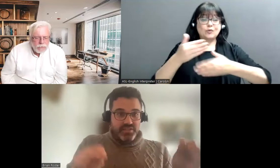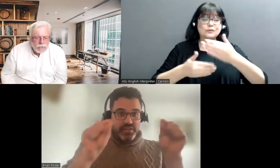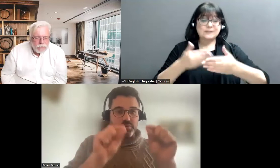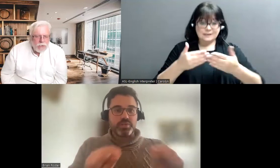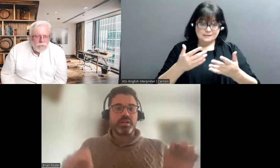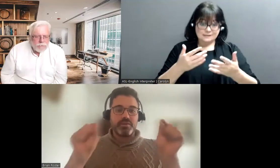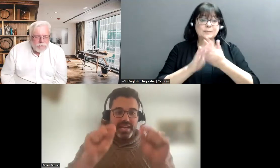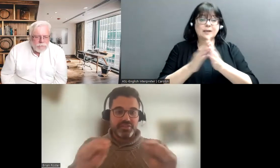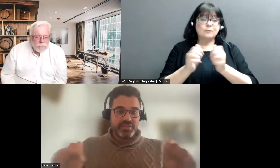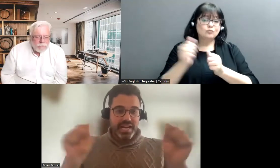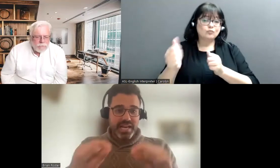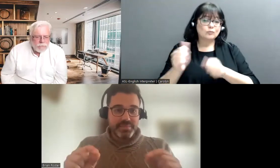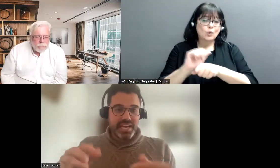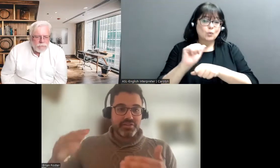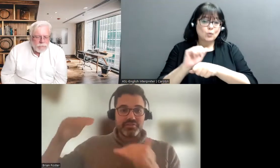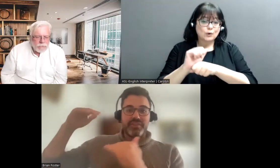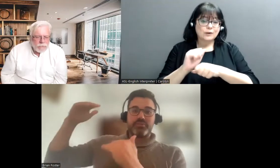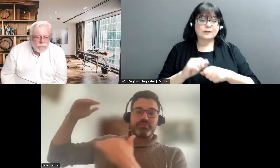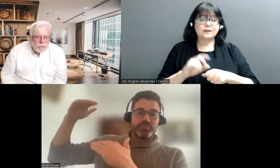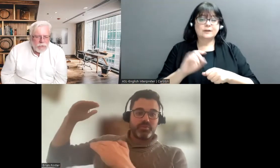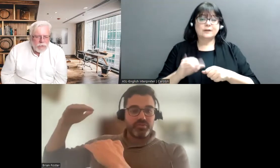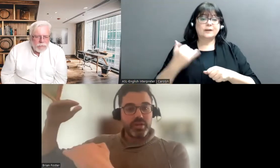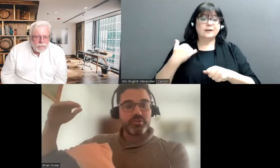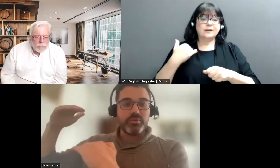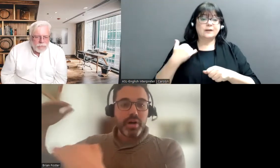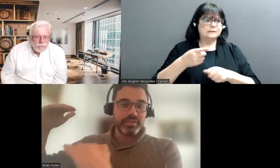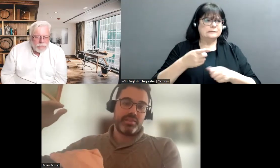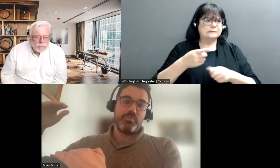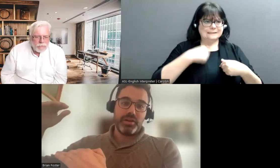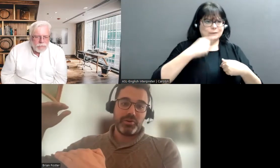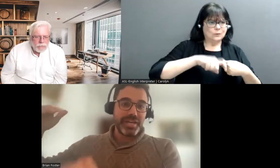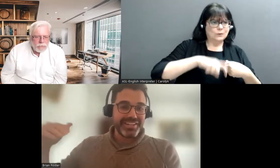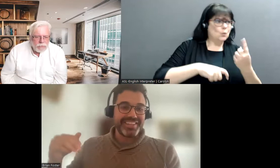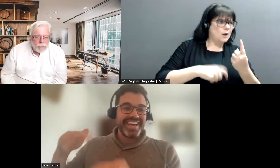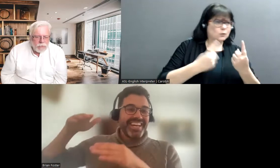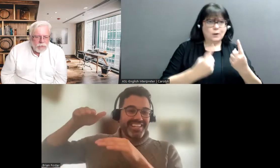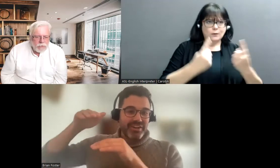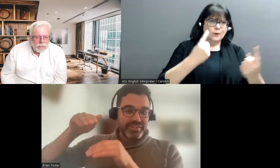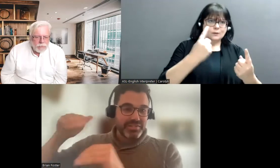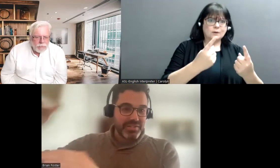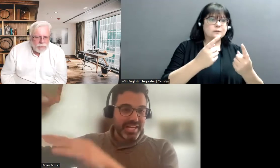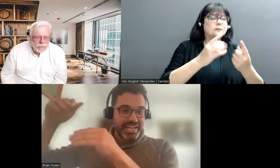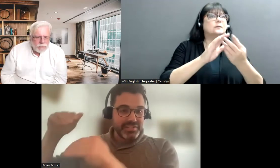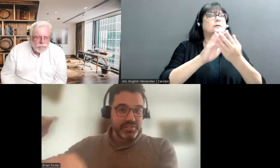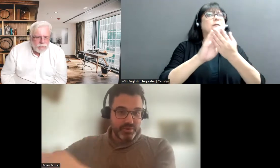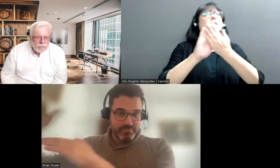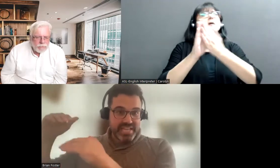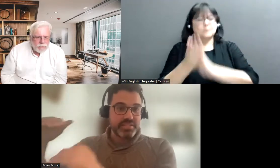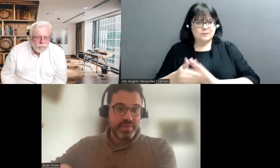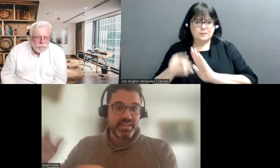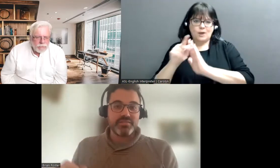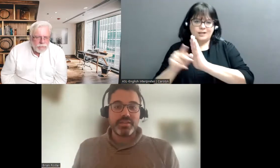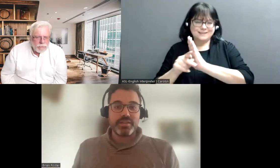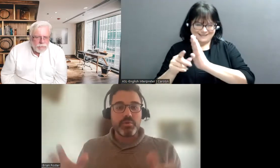these individual accommodations and adaptations found their sort of structural policy window, and they started to slide in to sort of meet